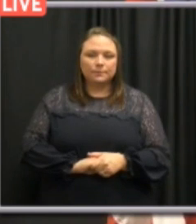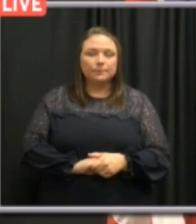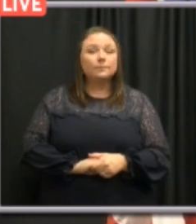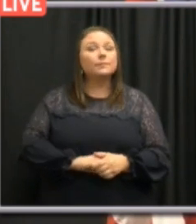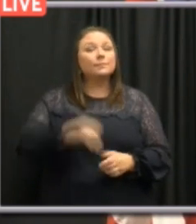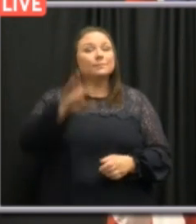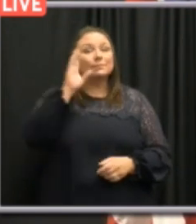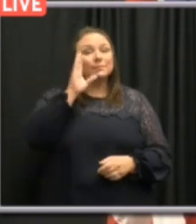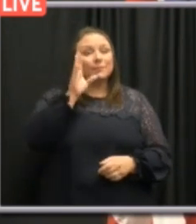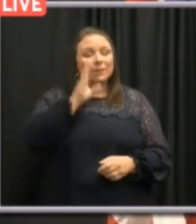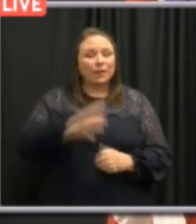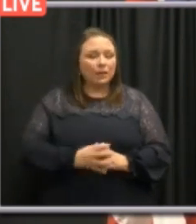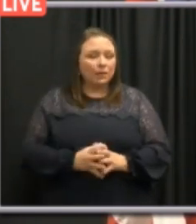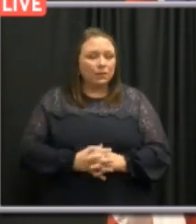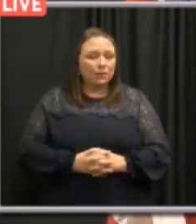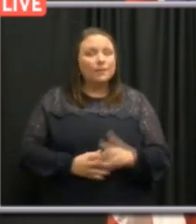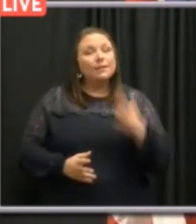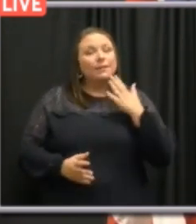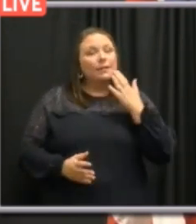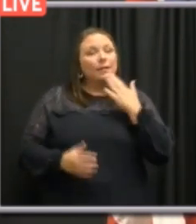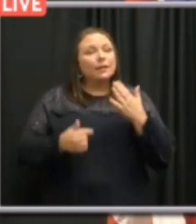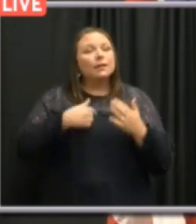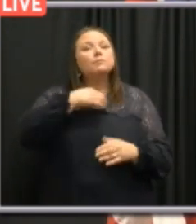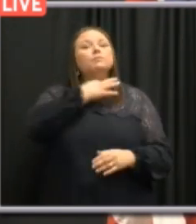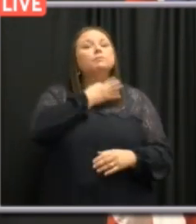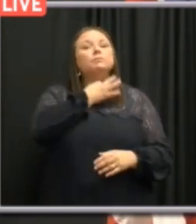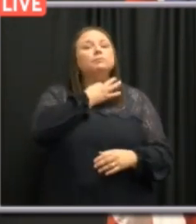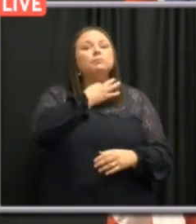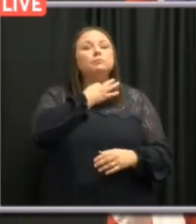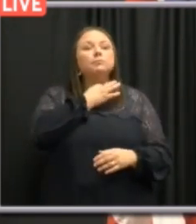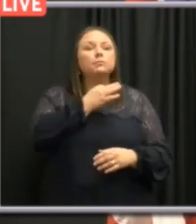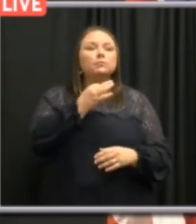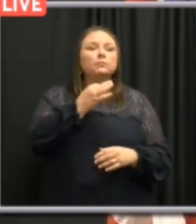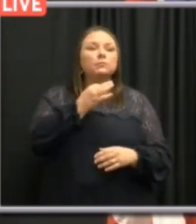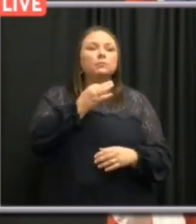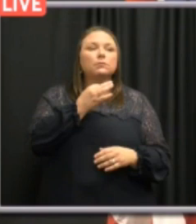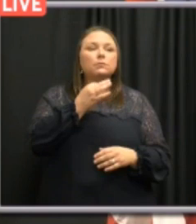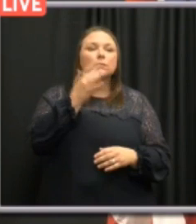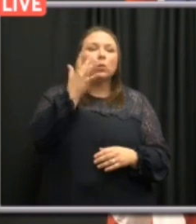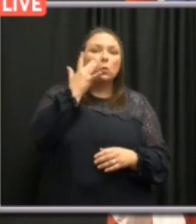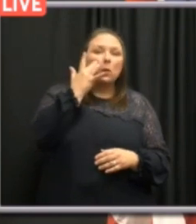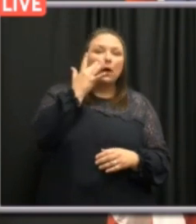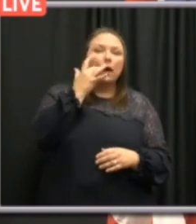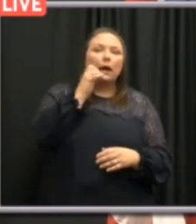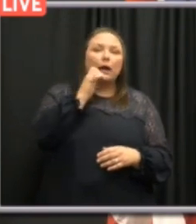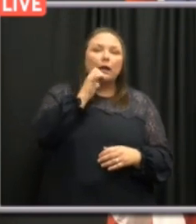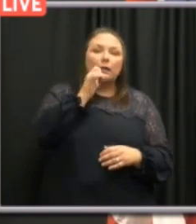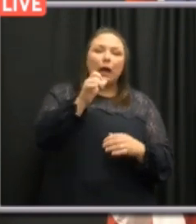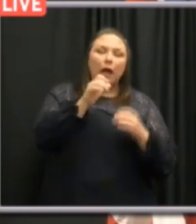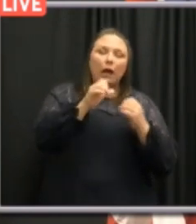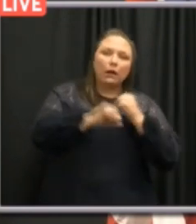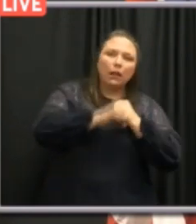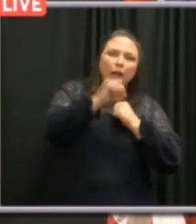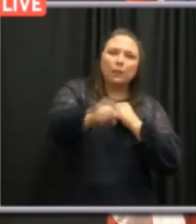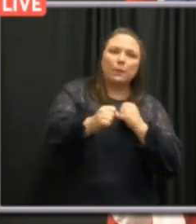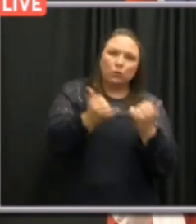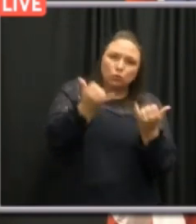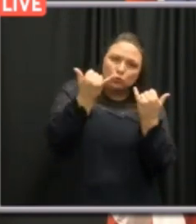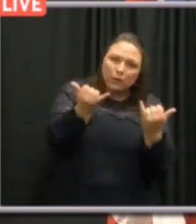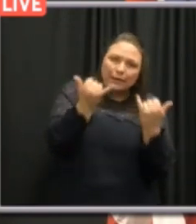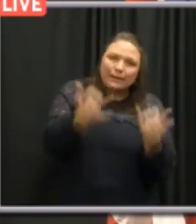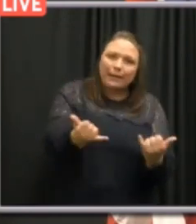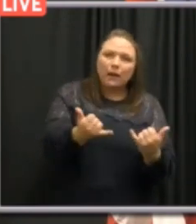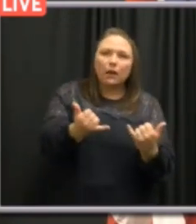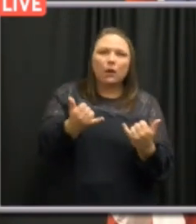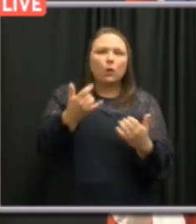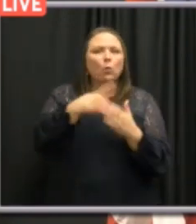Hi, thanks for taking questions. I guess I'm just wondering what is stopping Metro from expanding testing right now, and what are your plans to do so